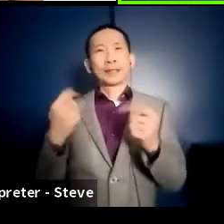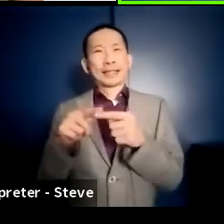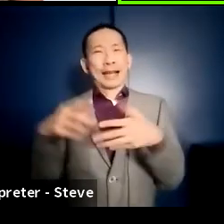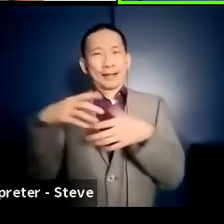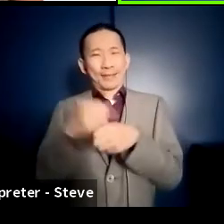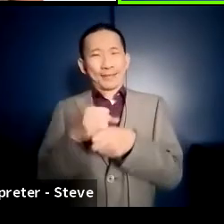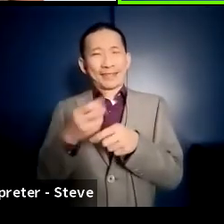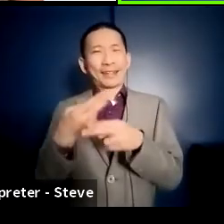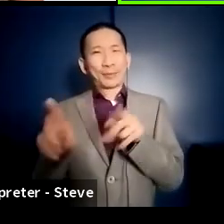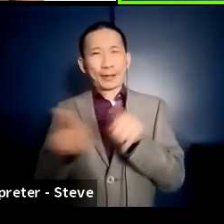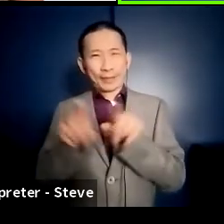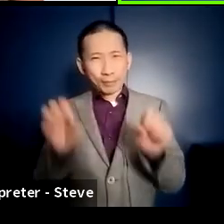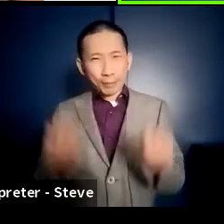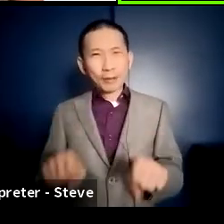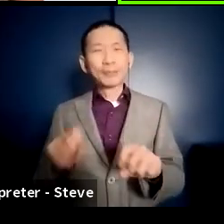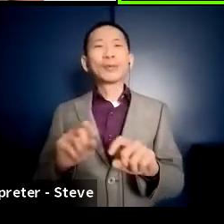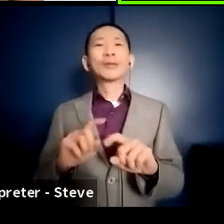possible.